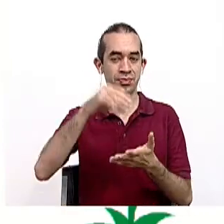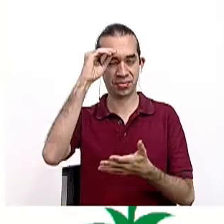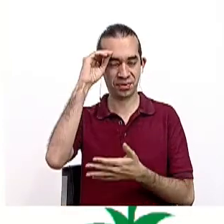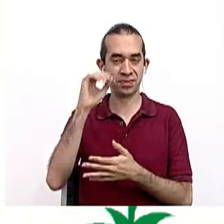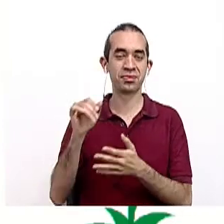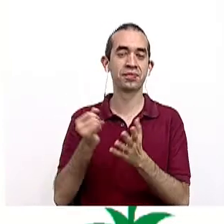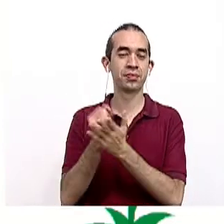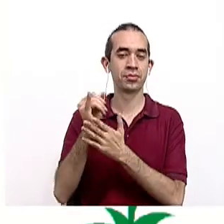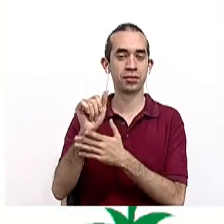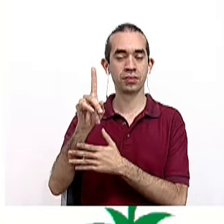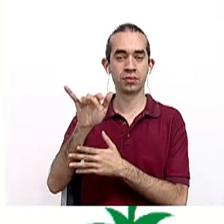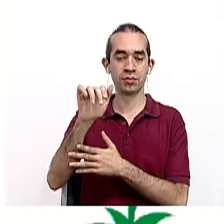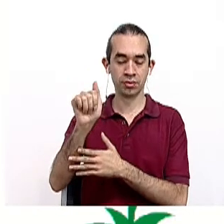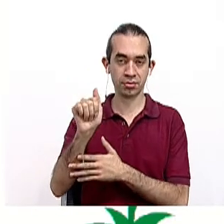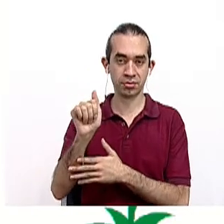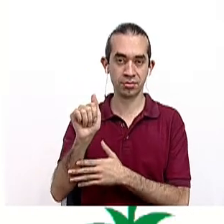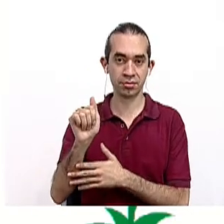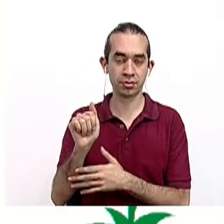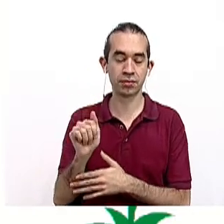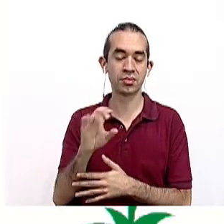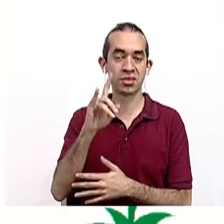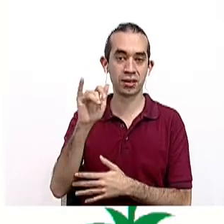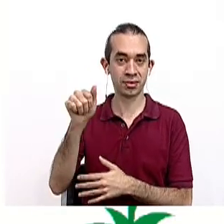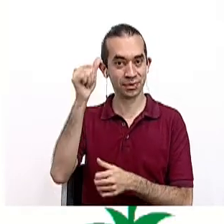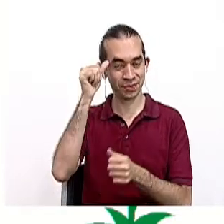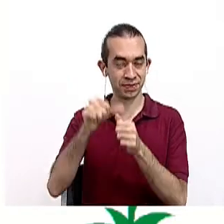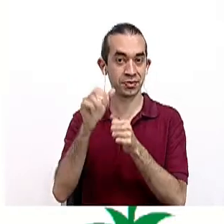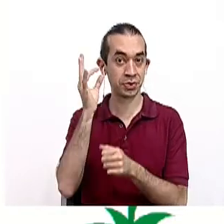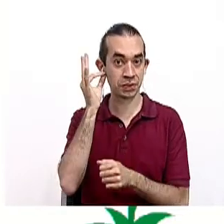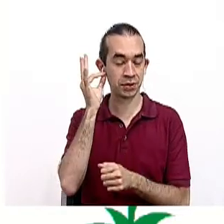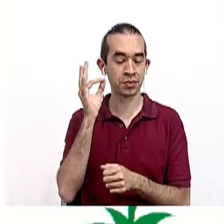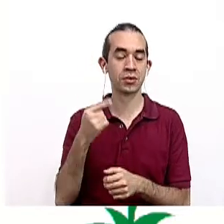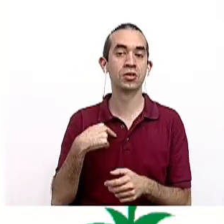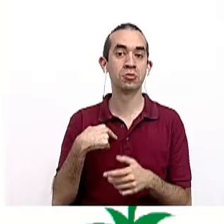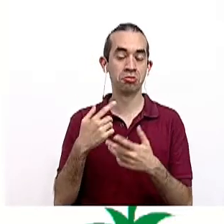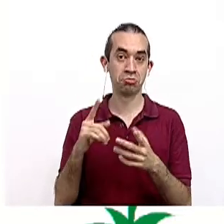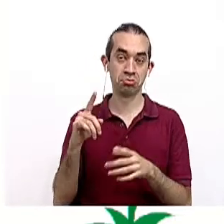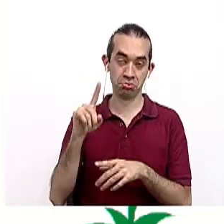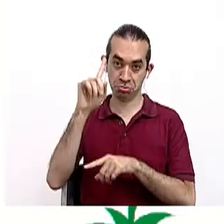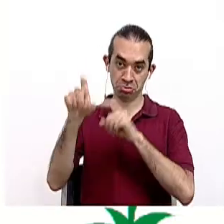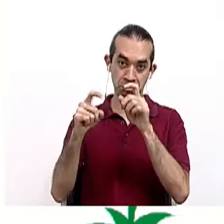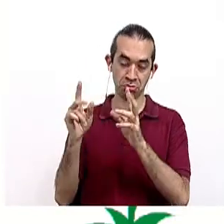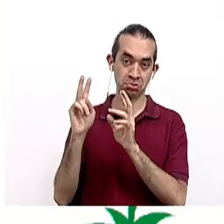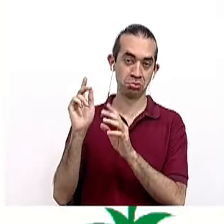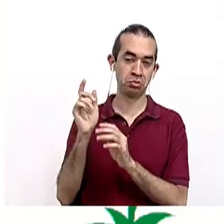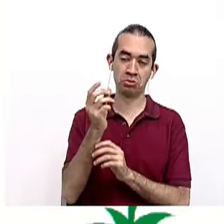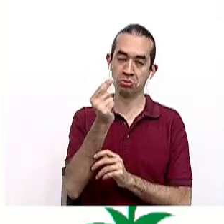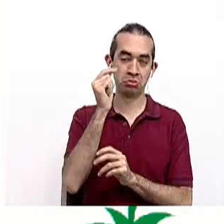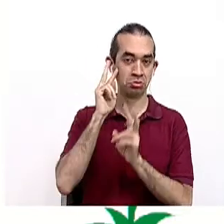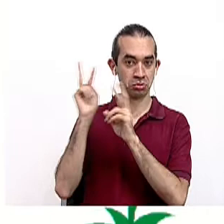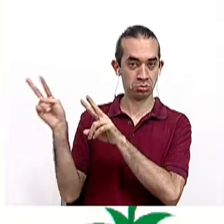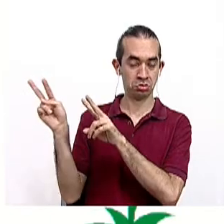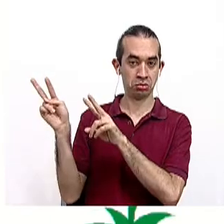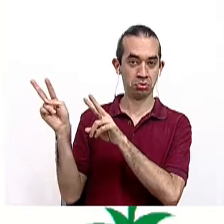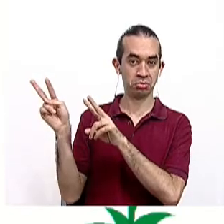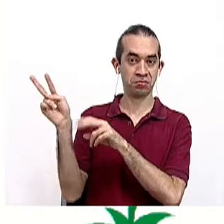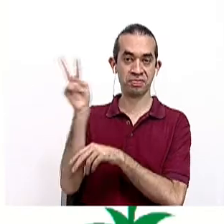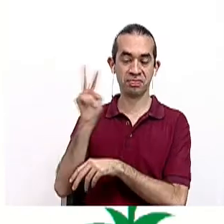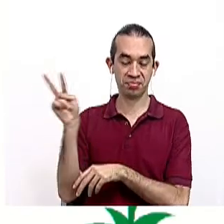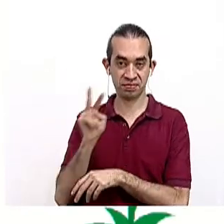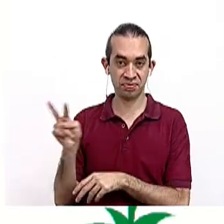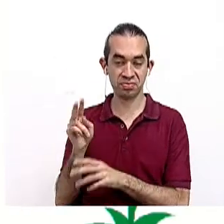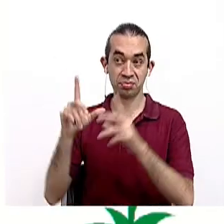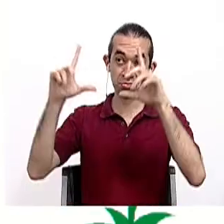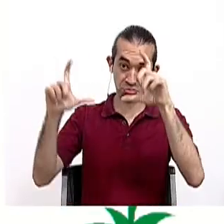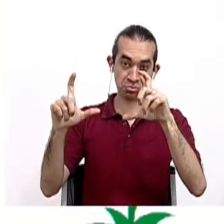away from Adisa's study? Adisa is the woman. So I'm going to leave that there for a couple of seconds, and I want you to maybe take